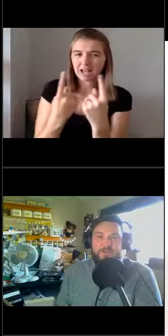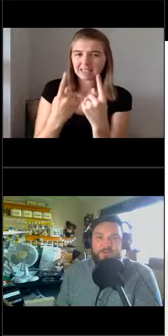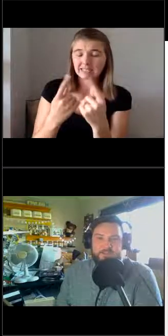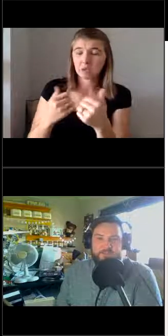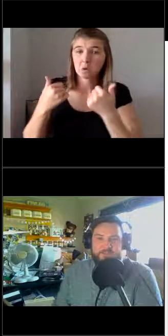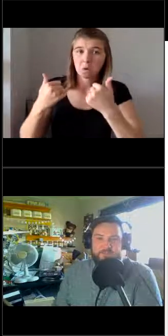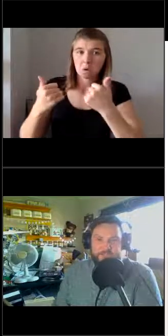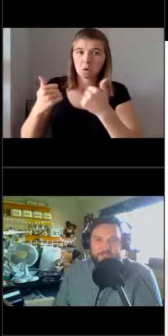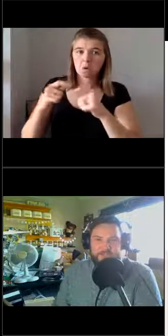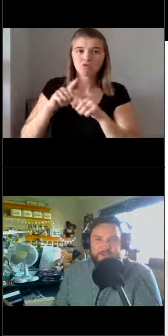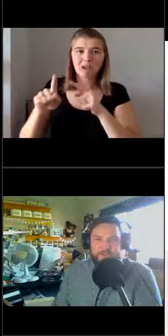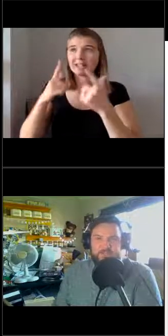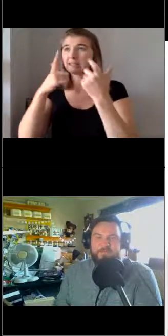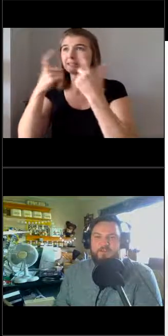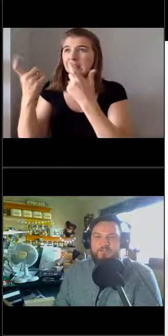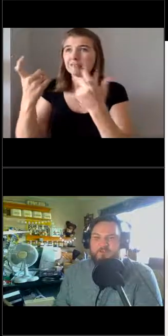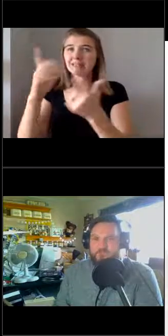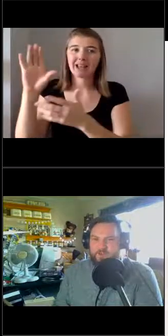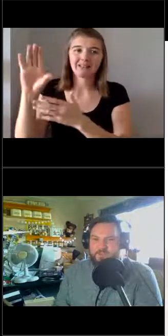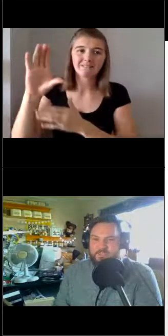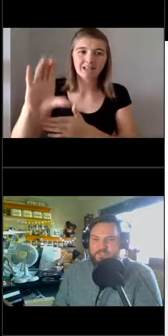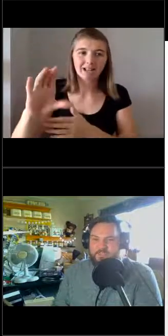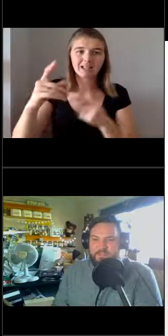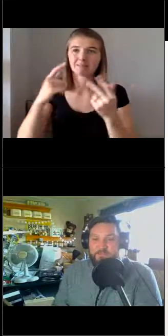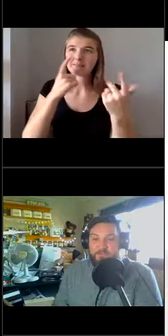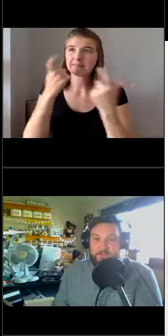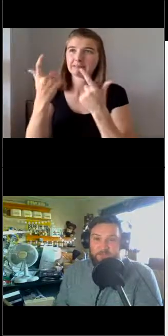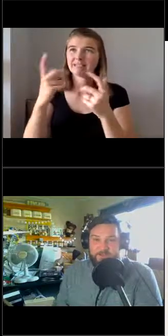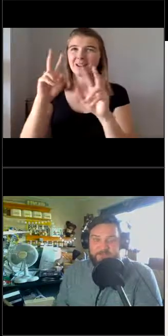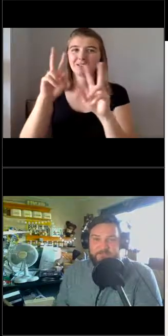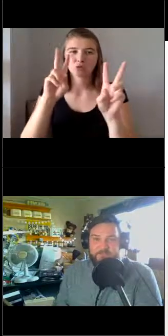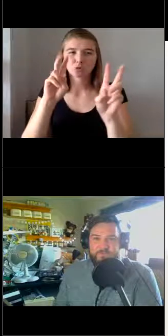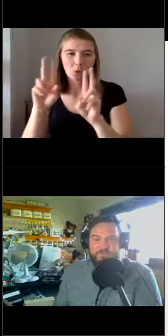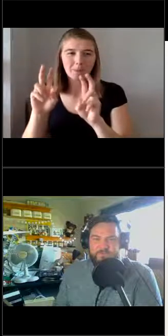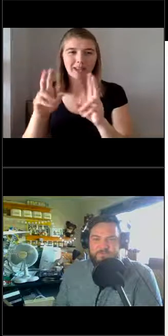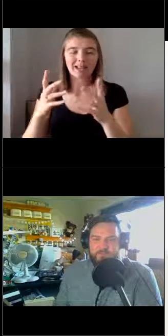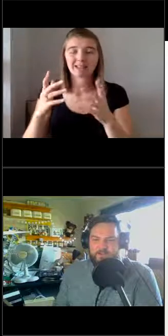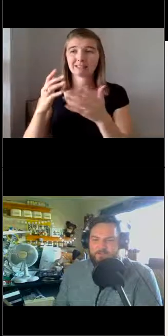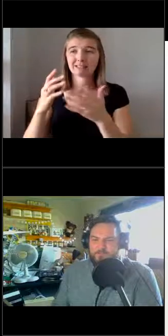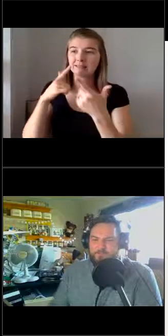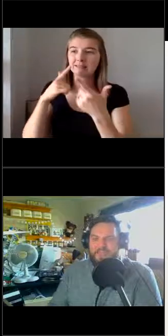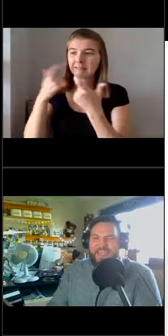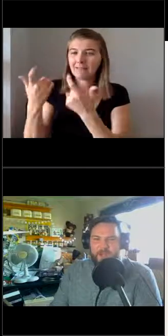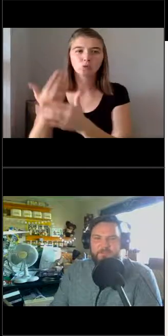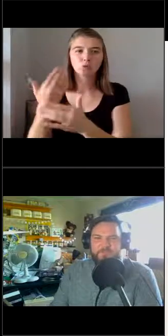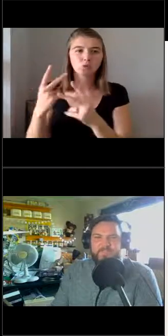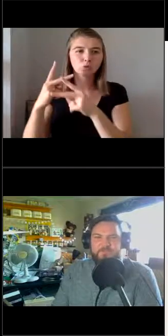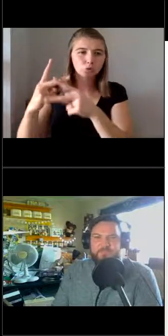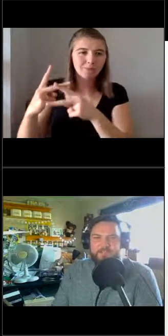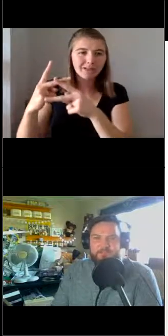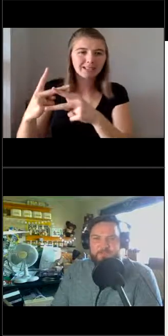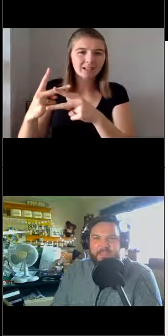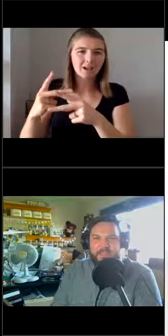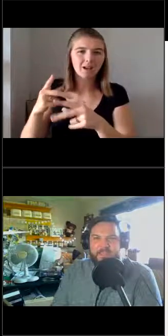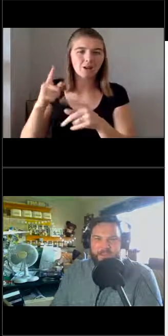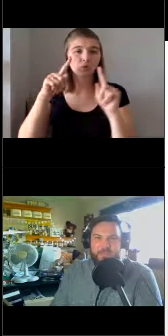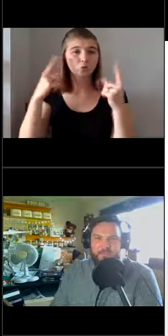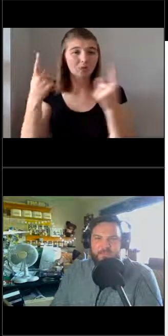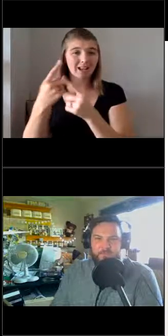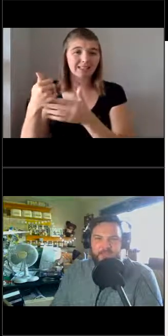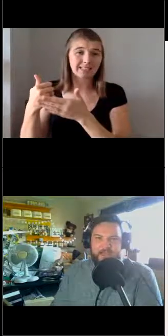to find research topics for them, to find the right supervisor for them as well. How much difference did it